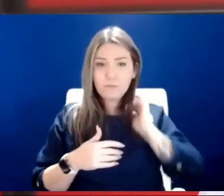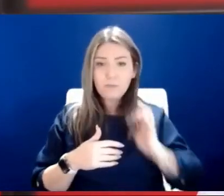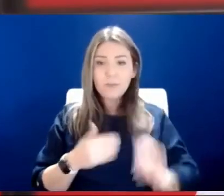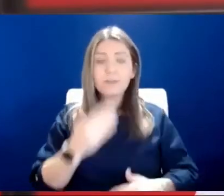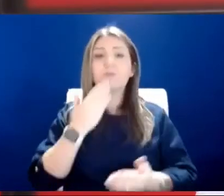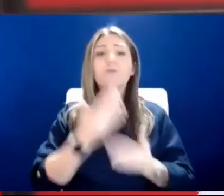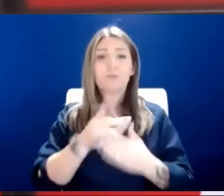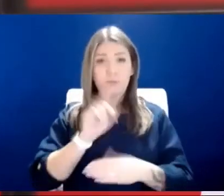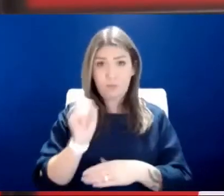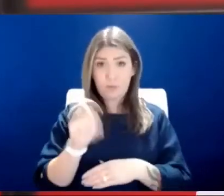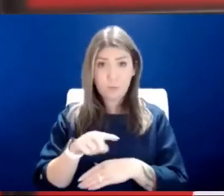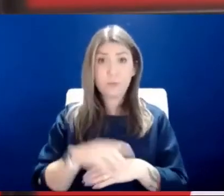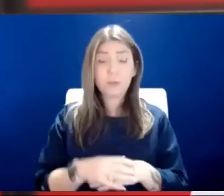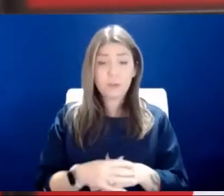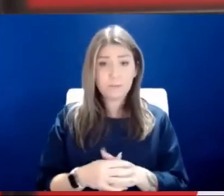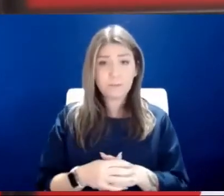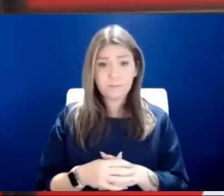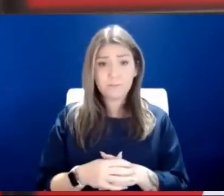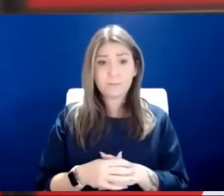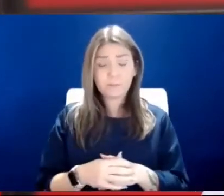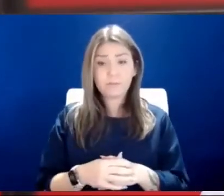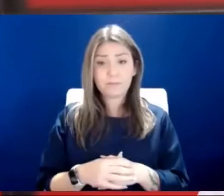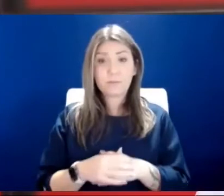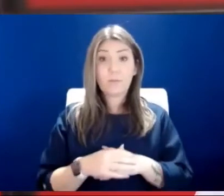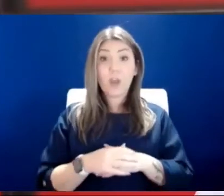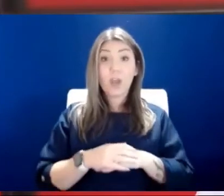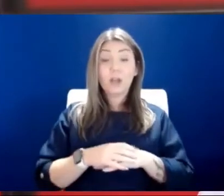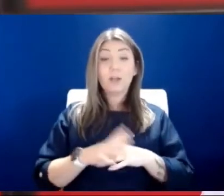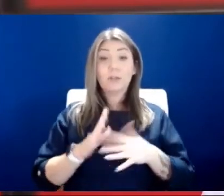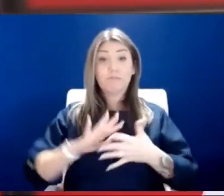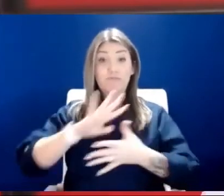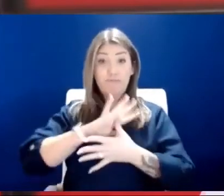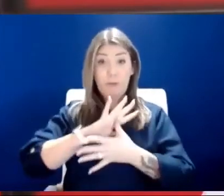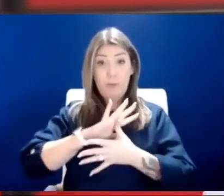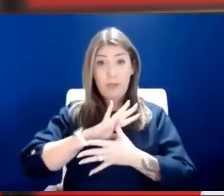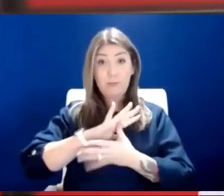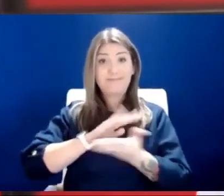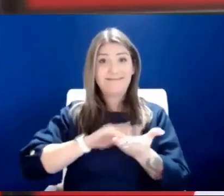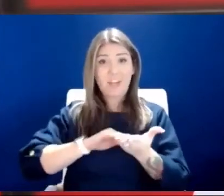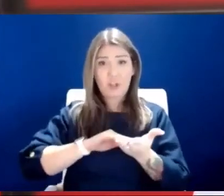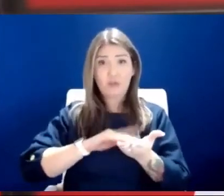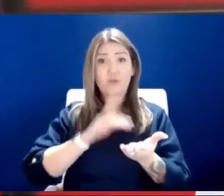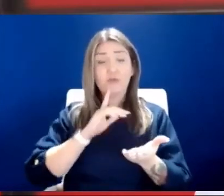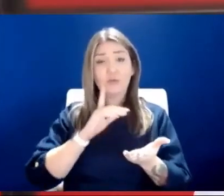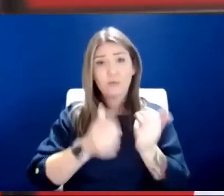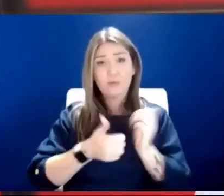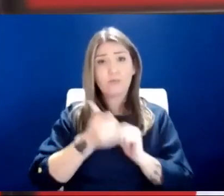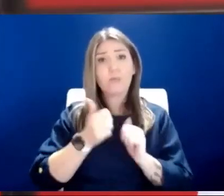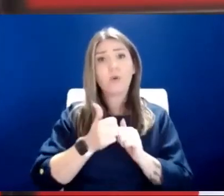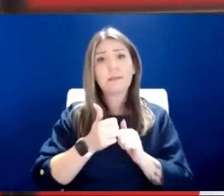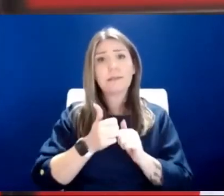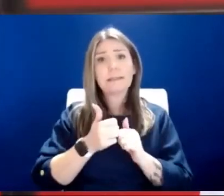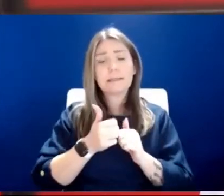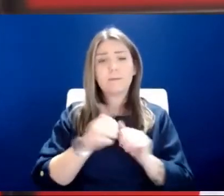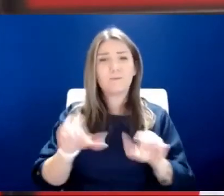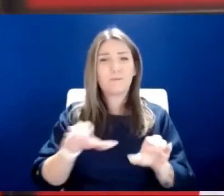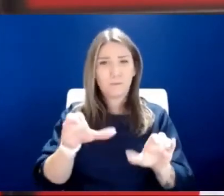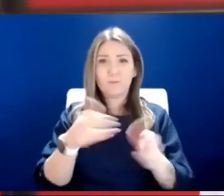The family, your primary care doctor, it's always often thinks best for you, and